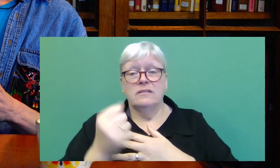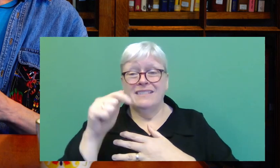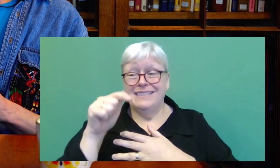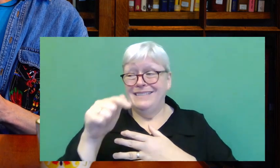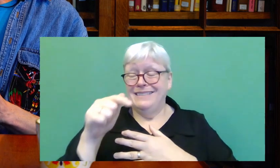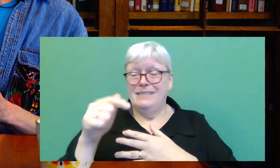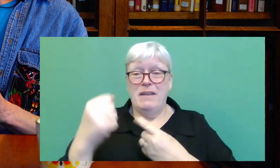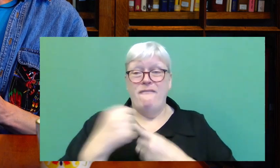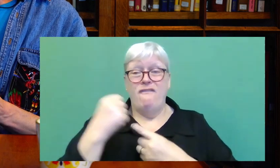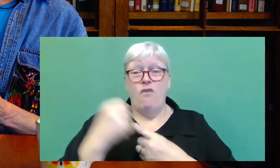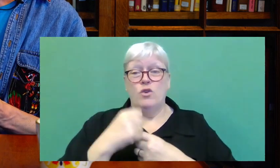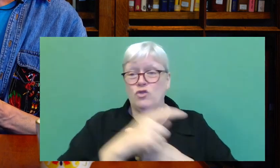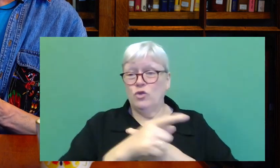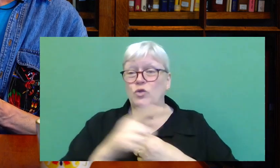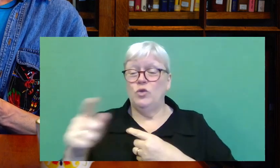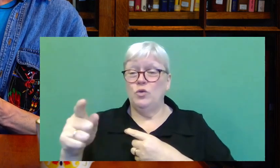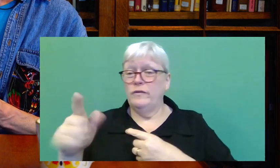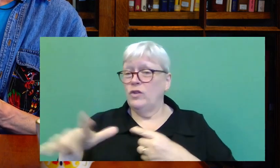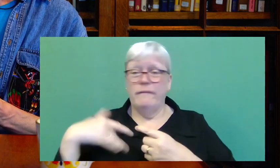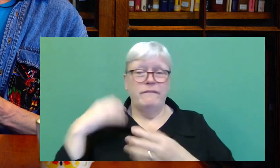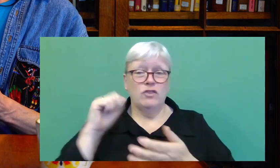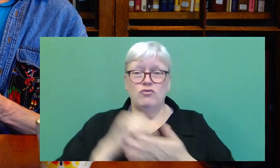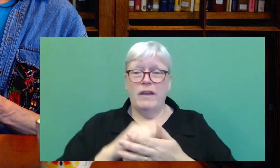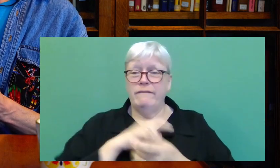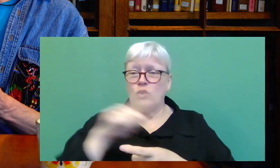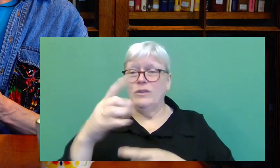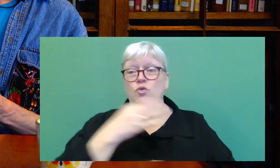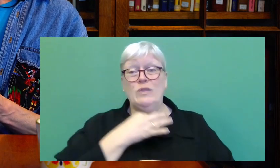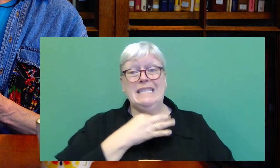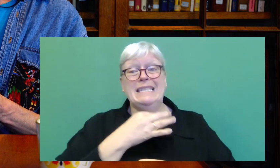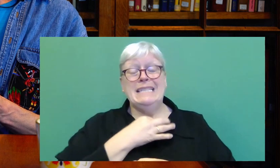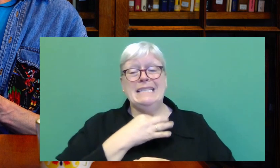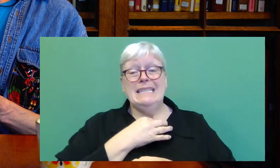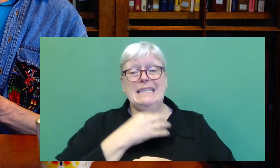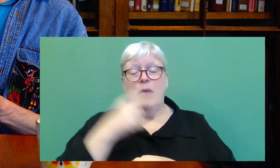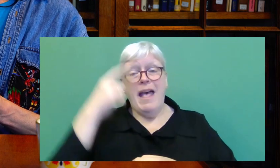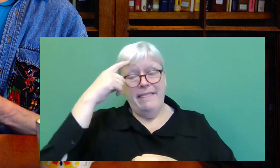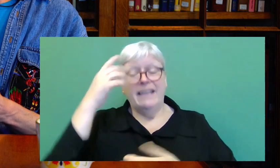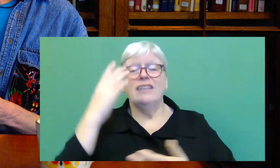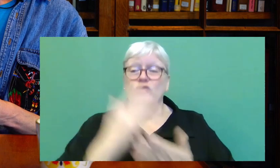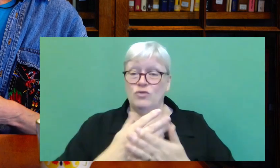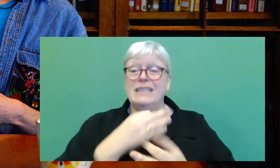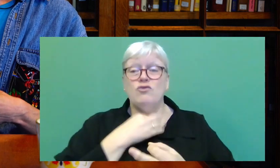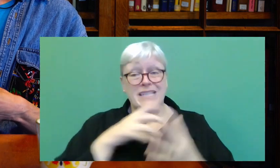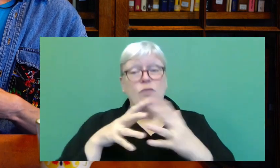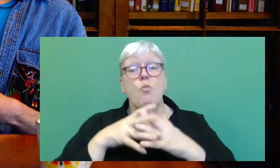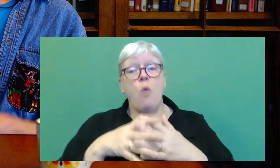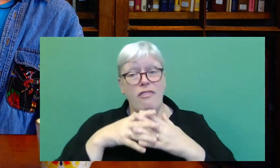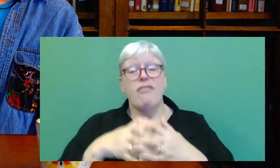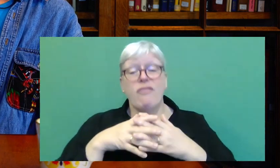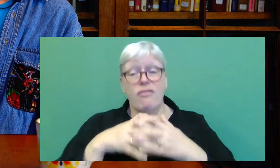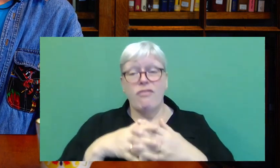it's risky. But I think the risks are always going to be worth taking if it feels natural in that way. And I